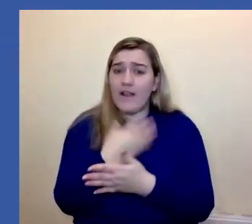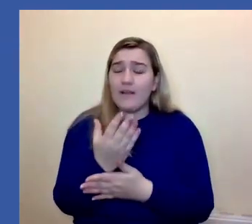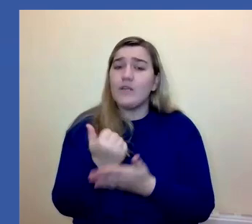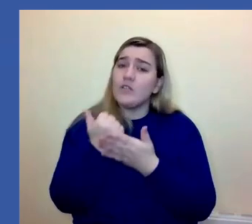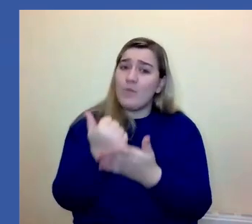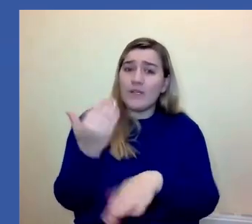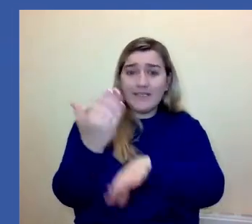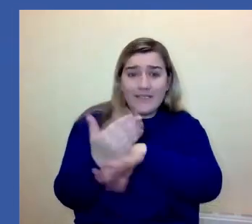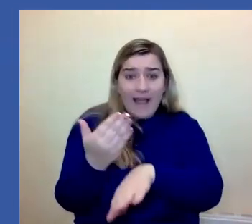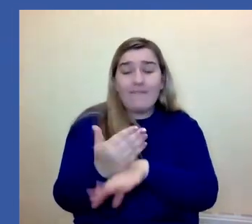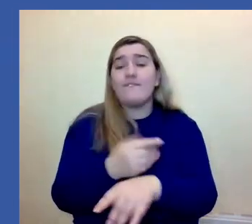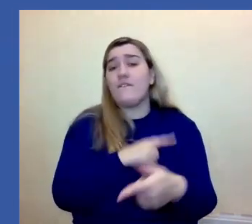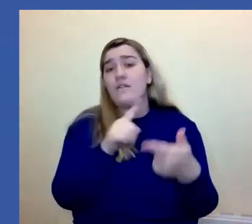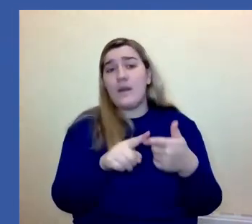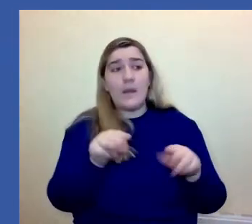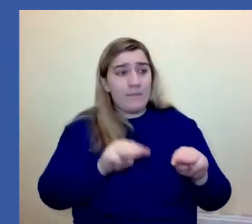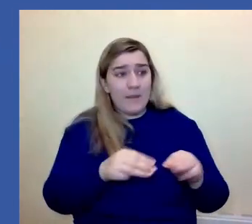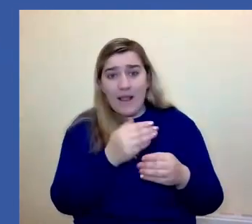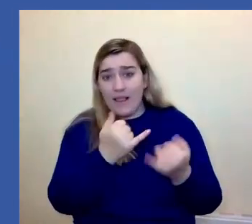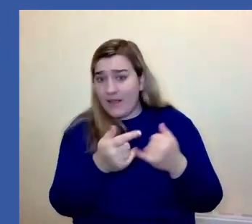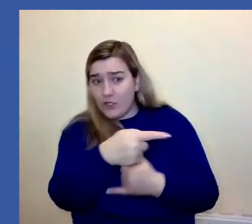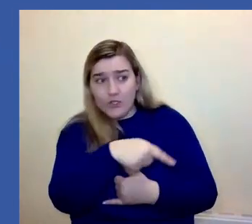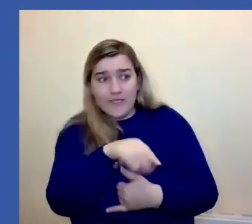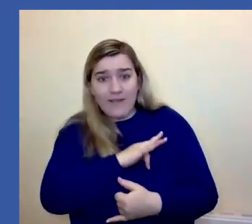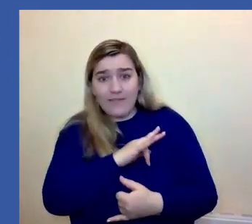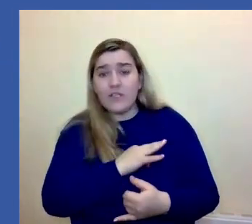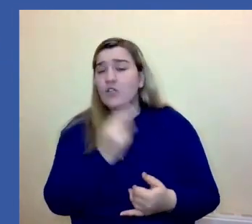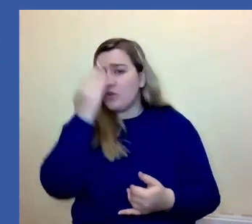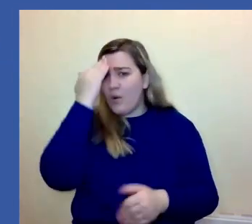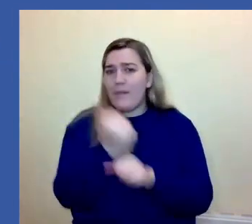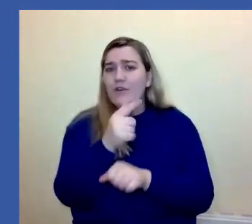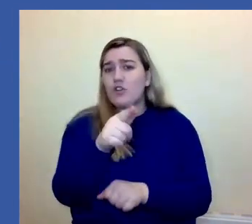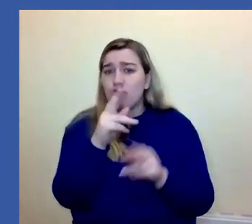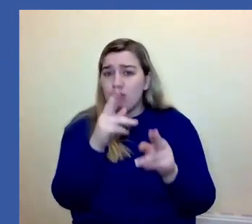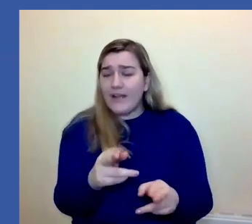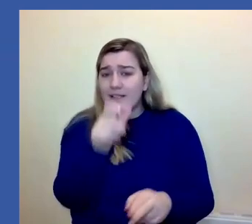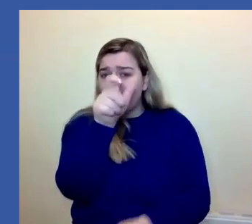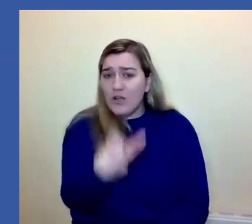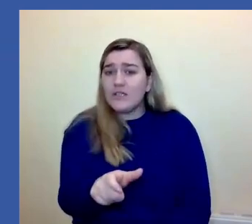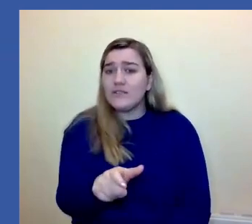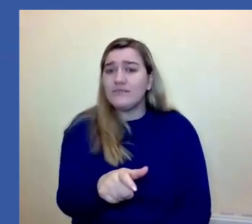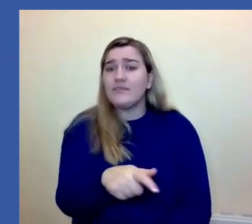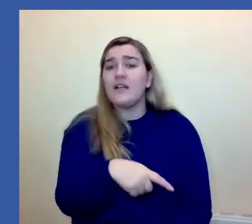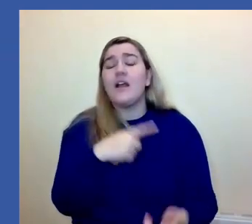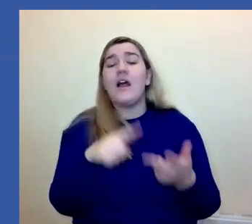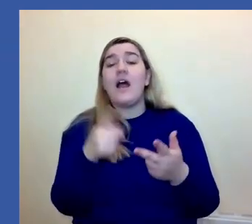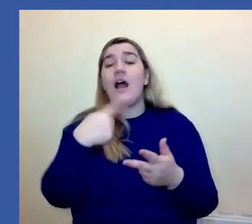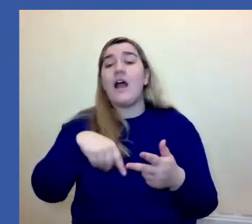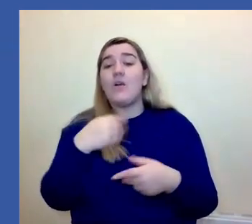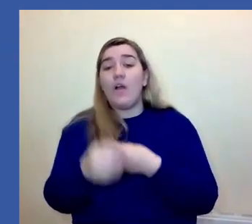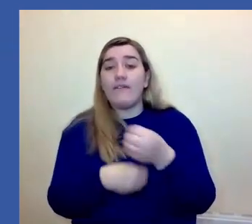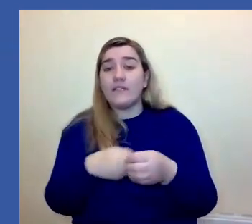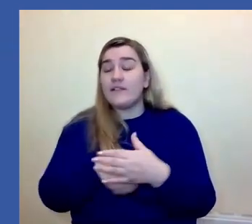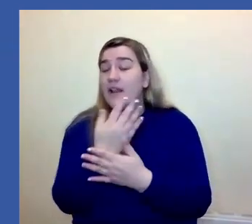to support people like yourselves, to know about your human rights under this Act. Our office have developed lots of e-learning